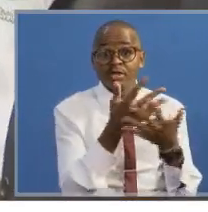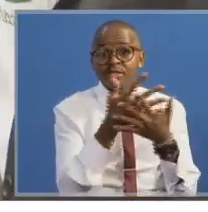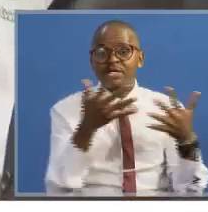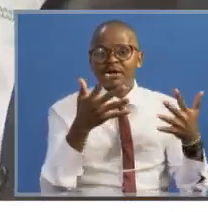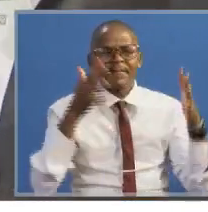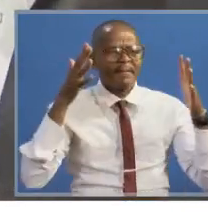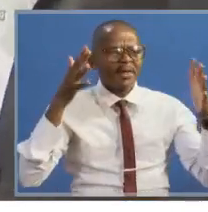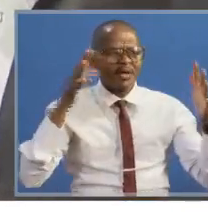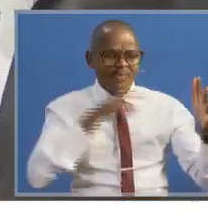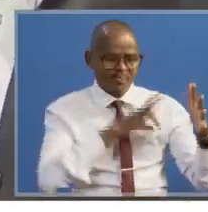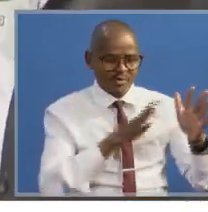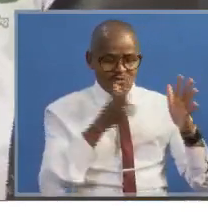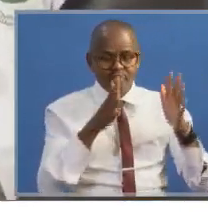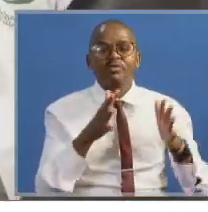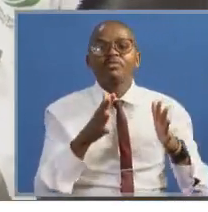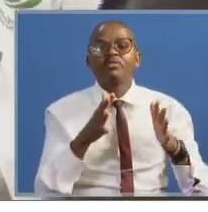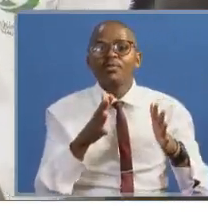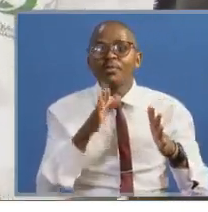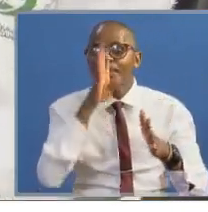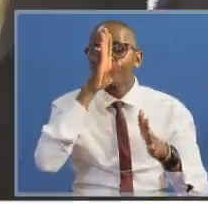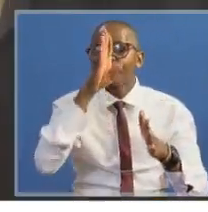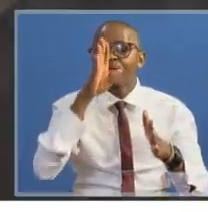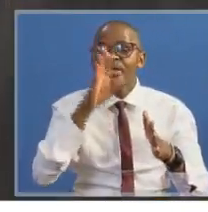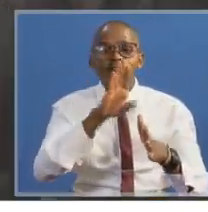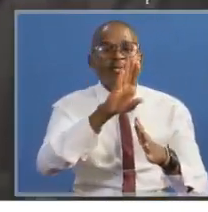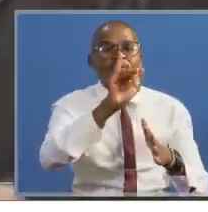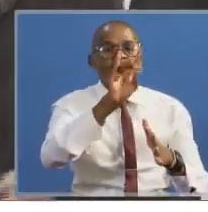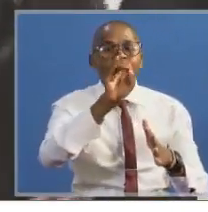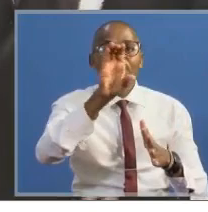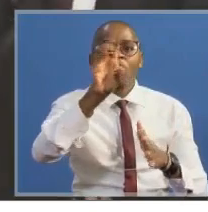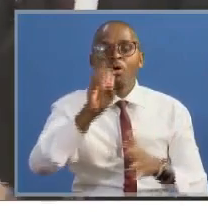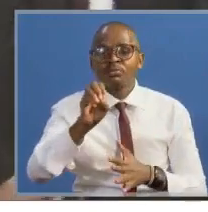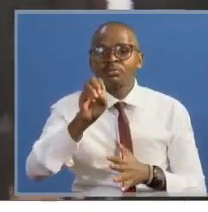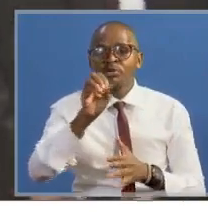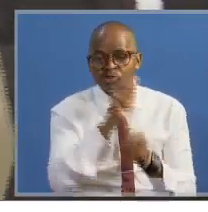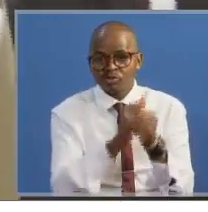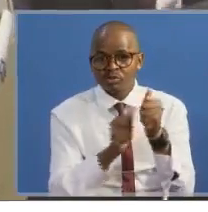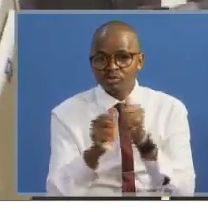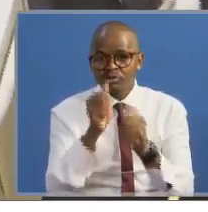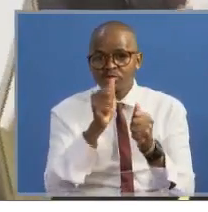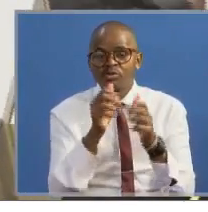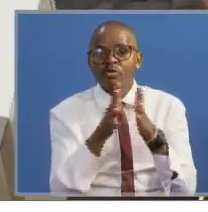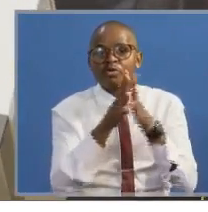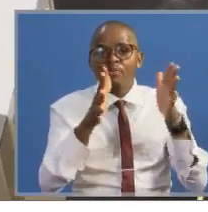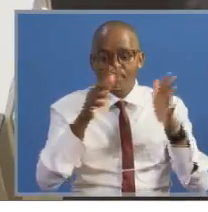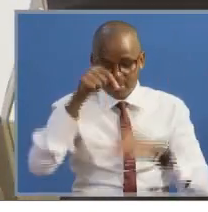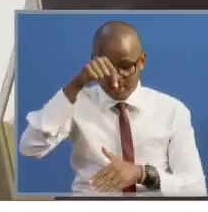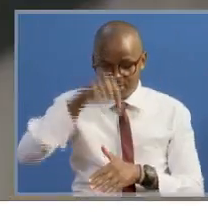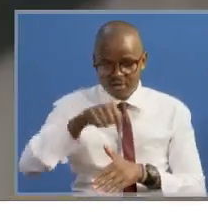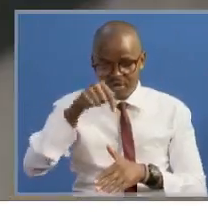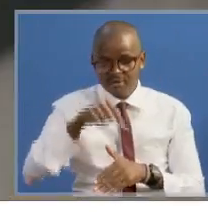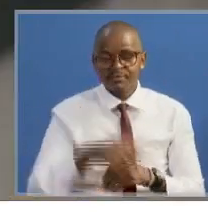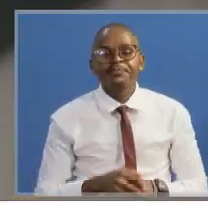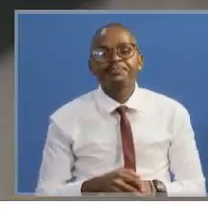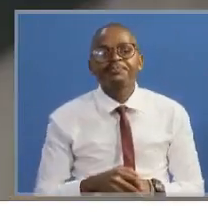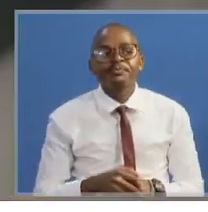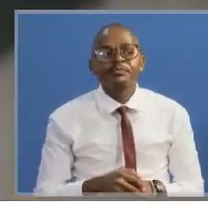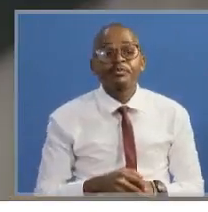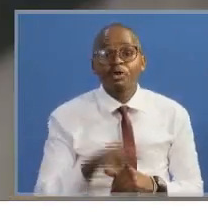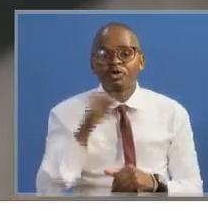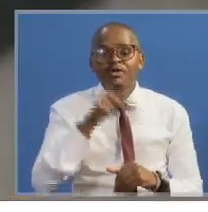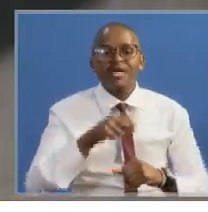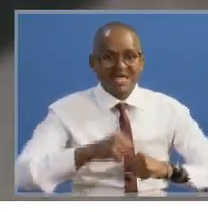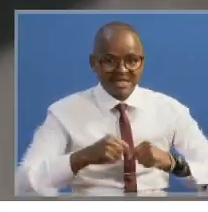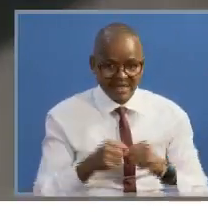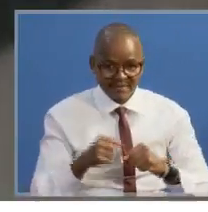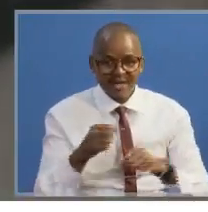big beneficiaries of this move being the Bidco Industrial Park, which was opened today. Leo ni siku ya